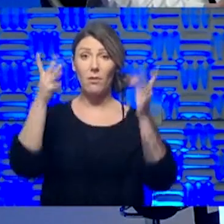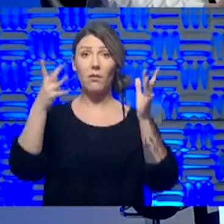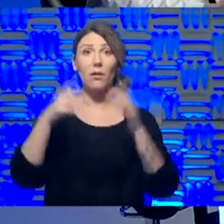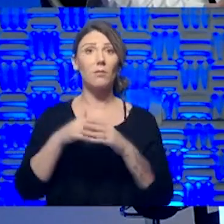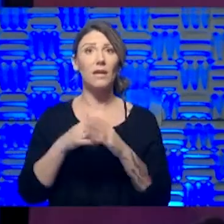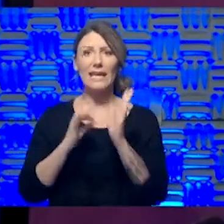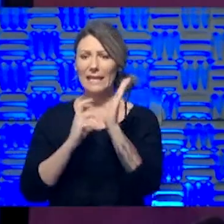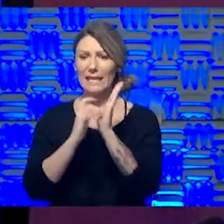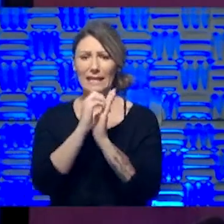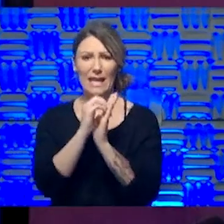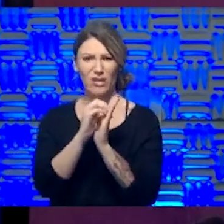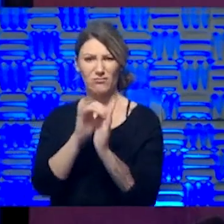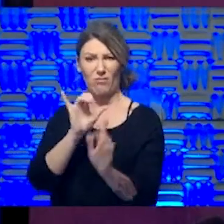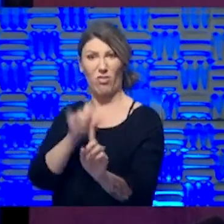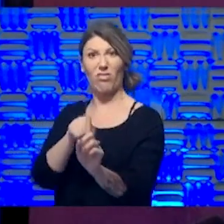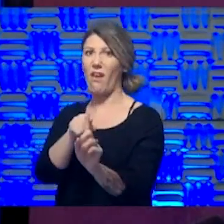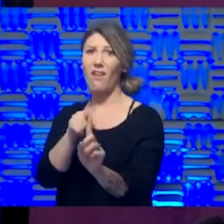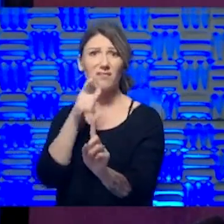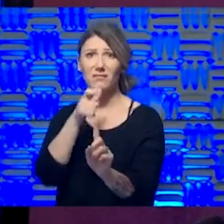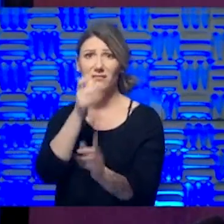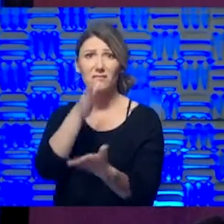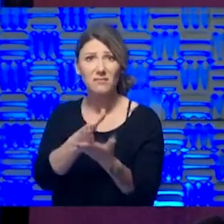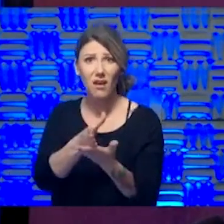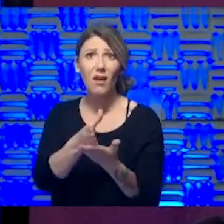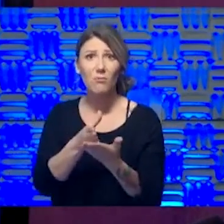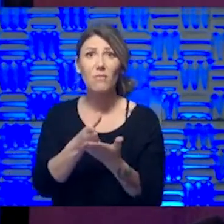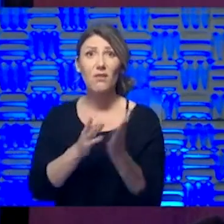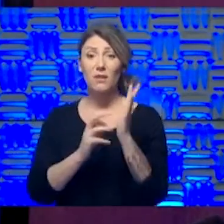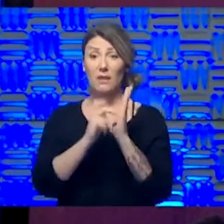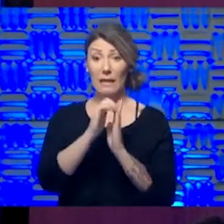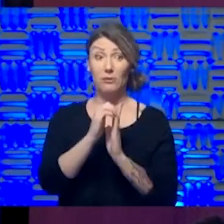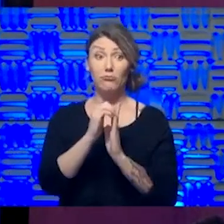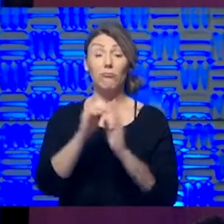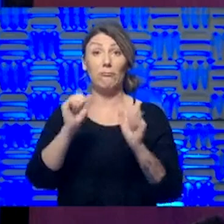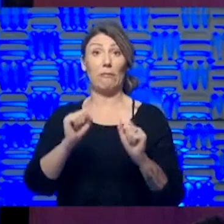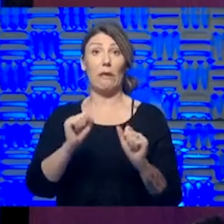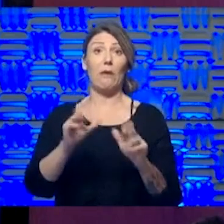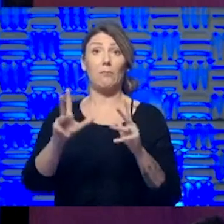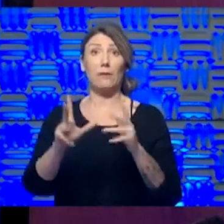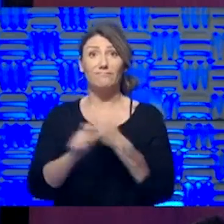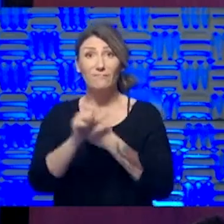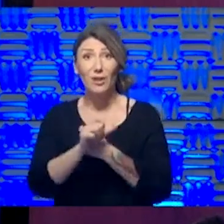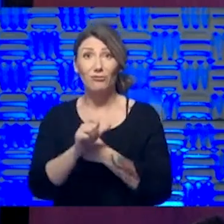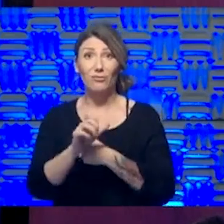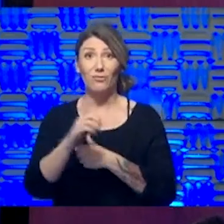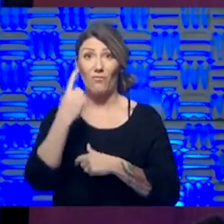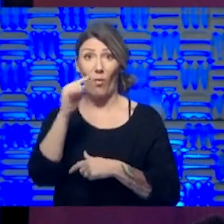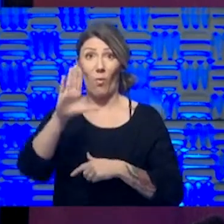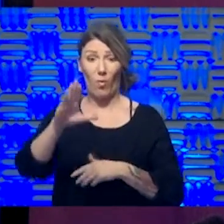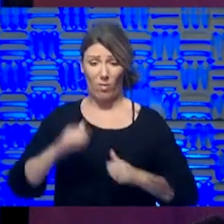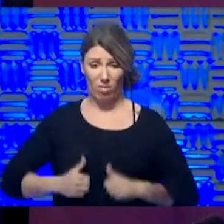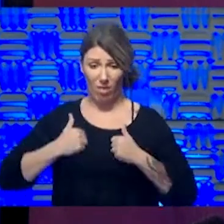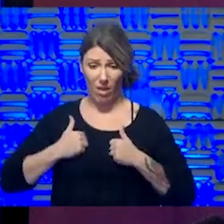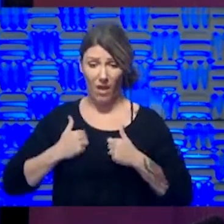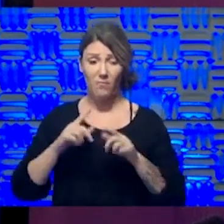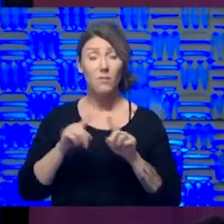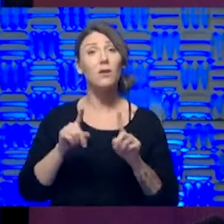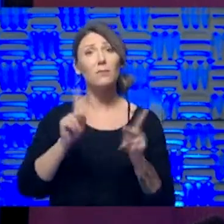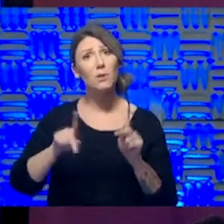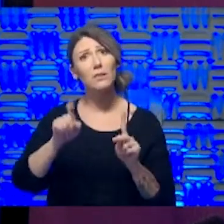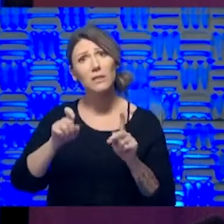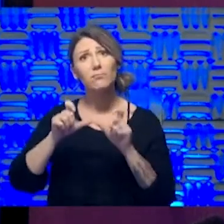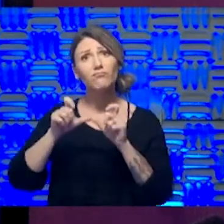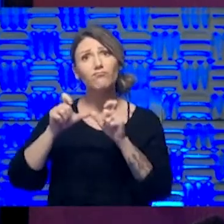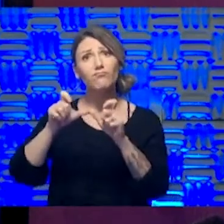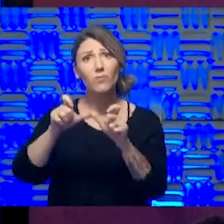doesn't stop. And so for cancer, which could be a life-threatening disease, oftentimes people need to continue to get treatment. Certainly here